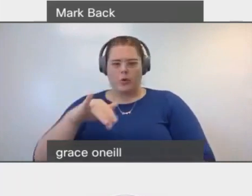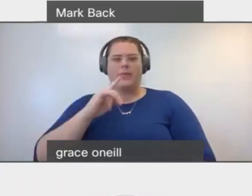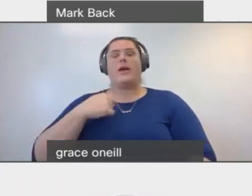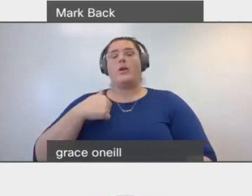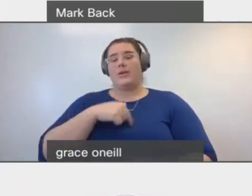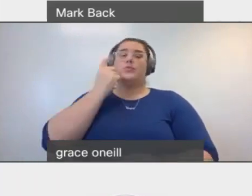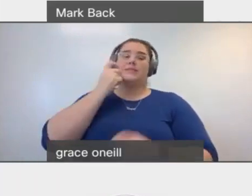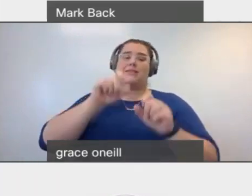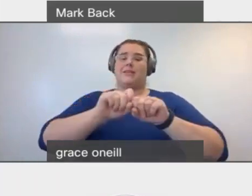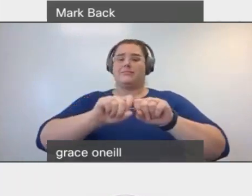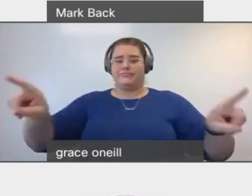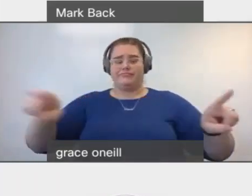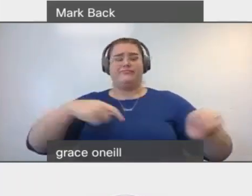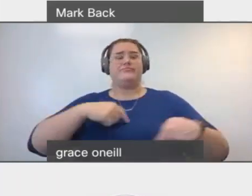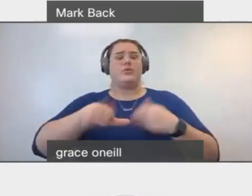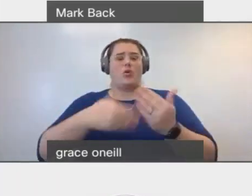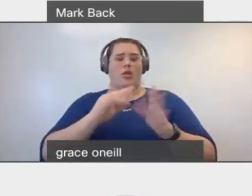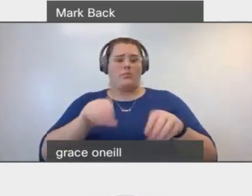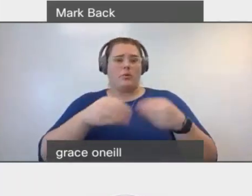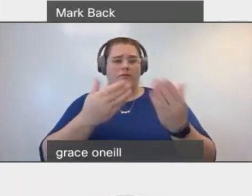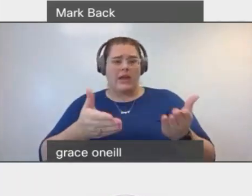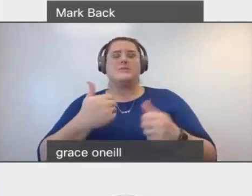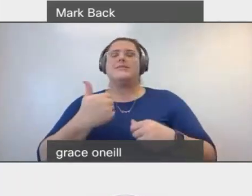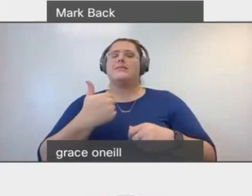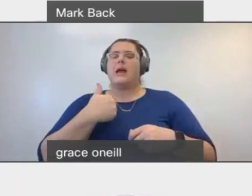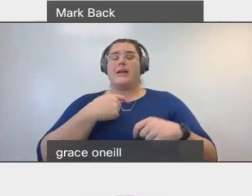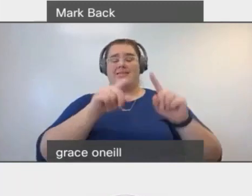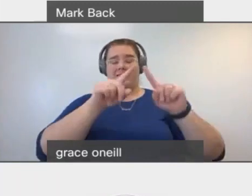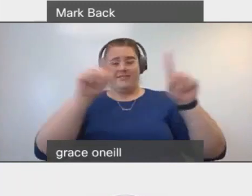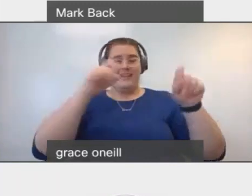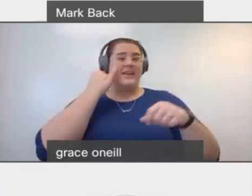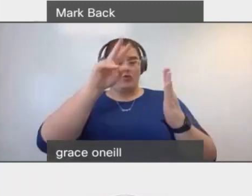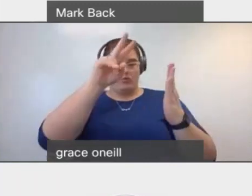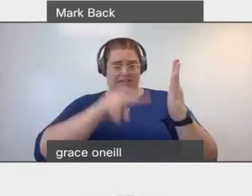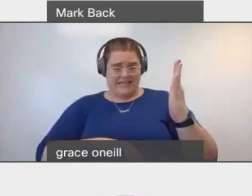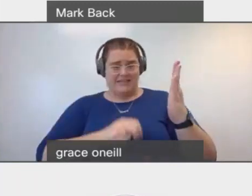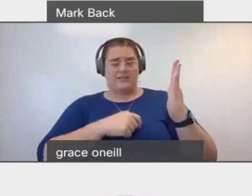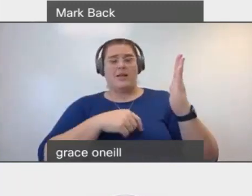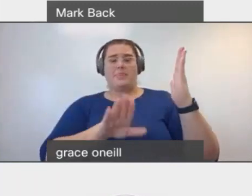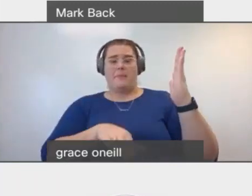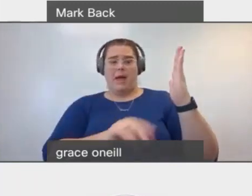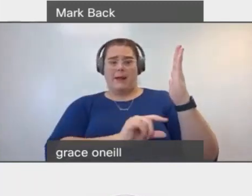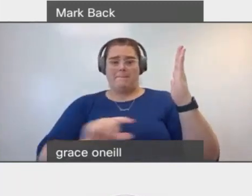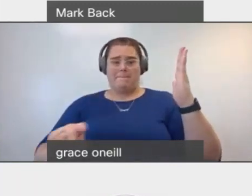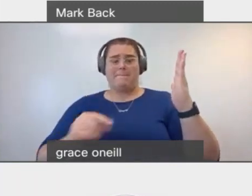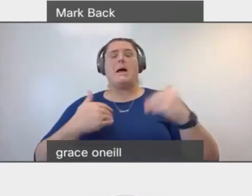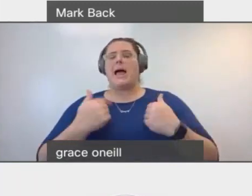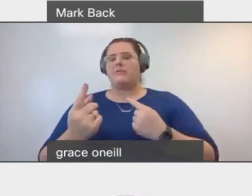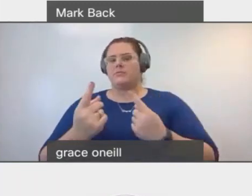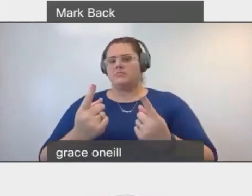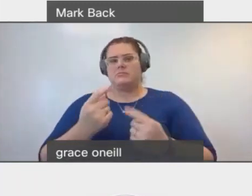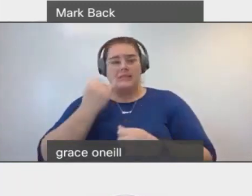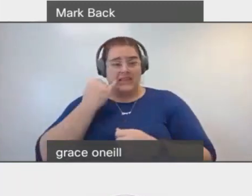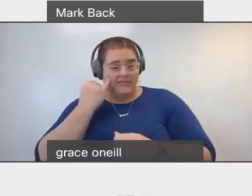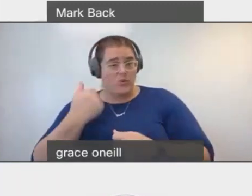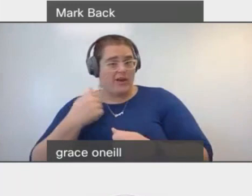at the bottom. If there were different kinds of questions, whom you could contact in the agency, please contact whoever